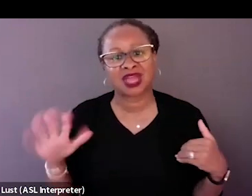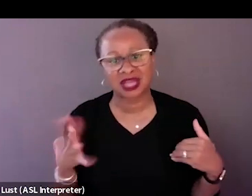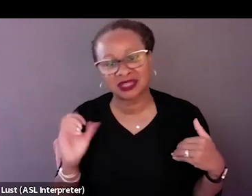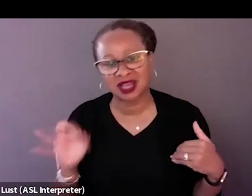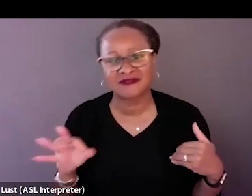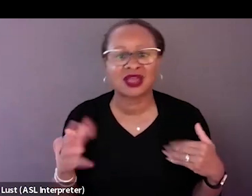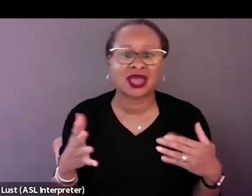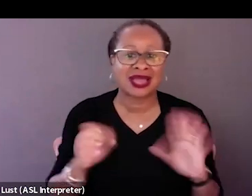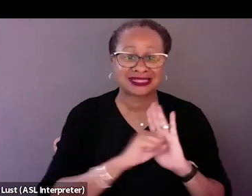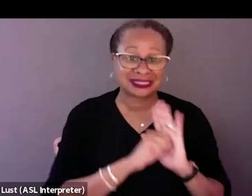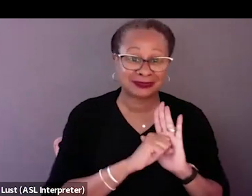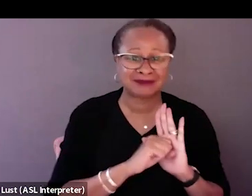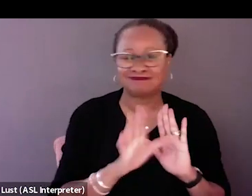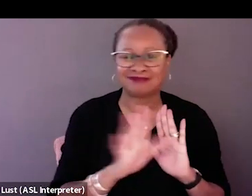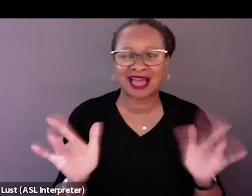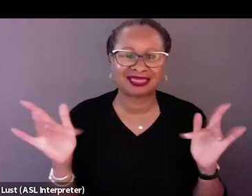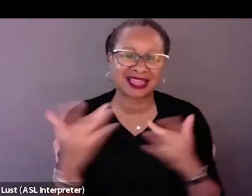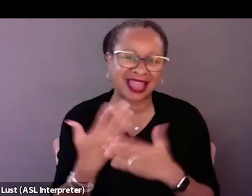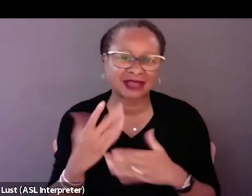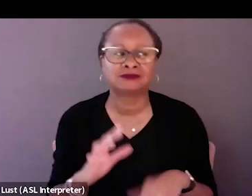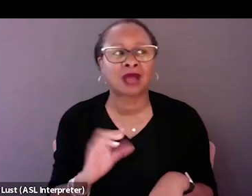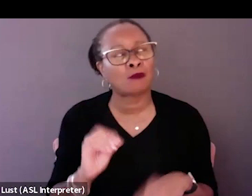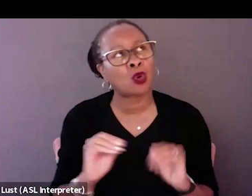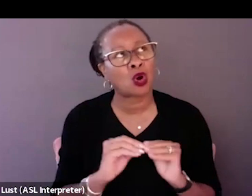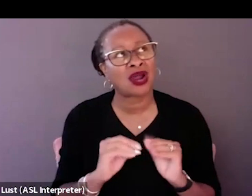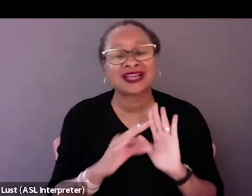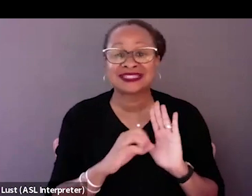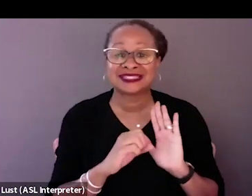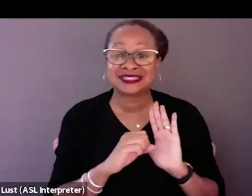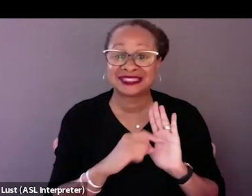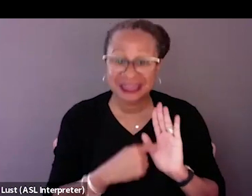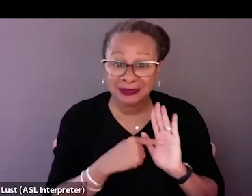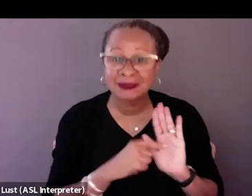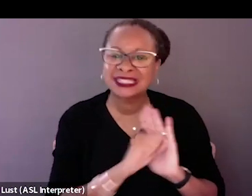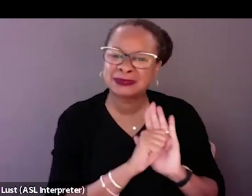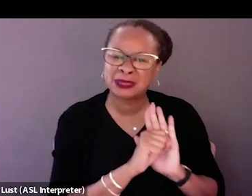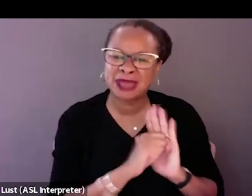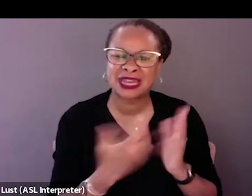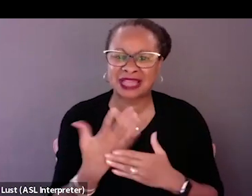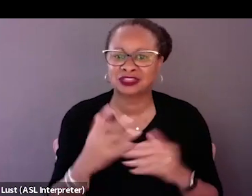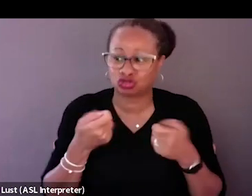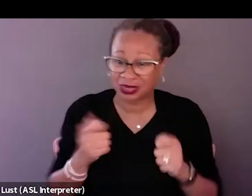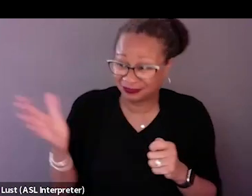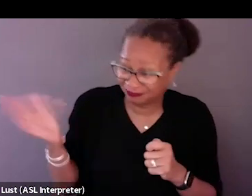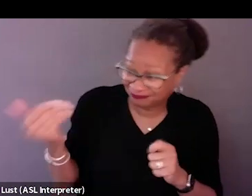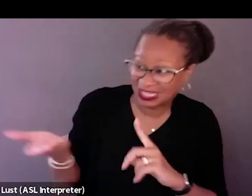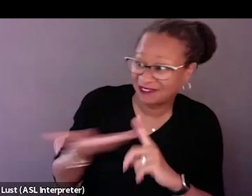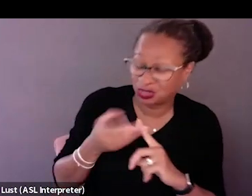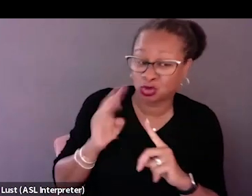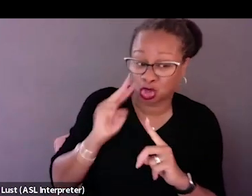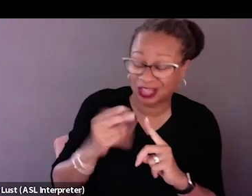a symptomatic, I wouldn't even say a light hand, there's like a symptomatic hand where we're trying to get you to look at things